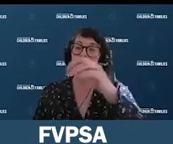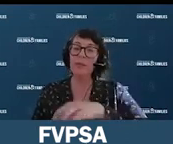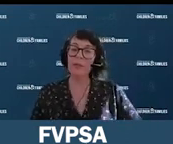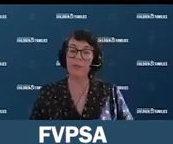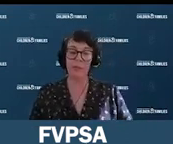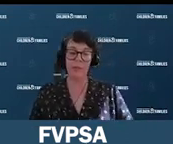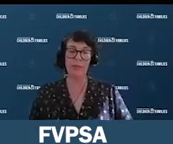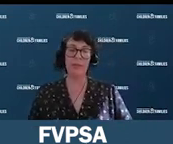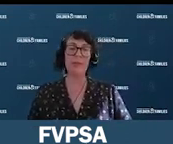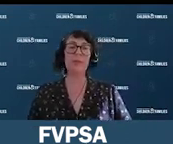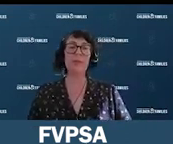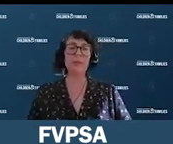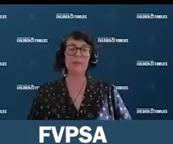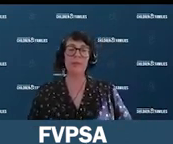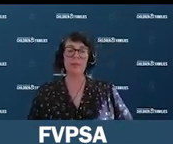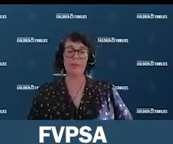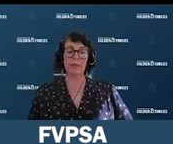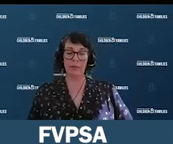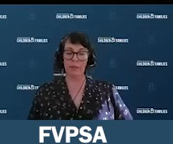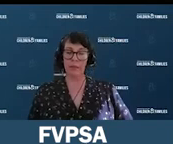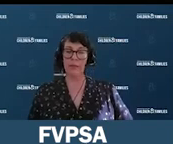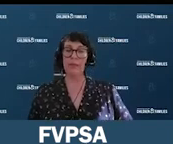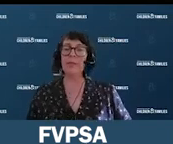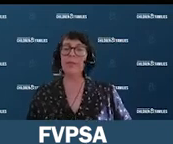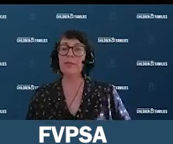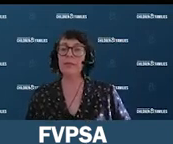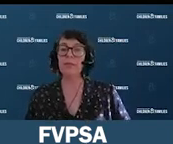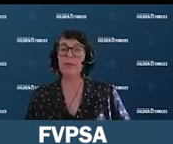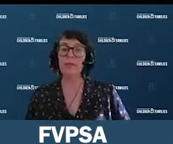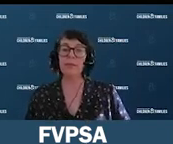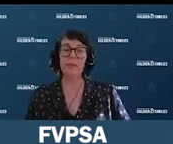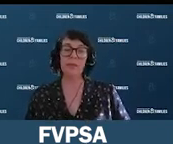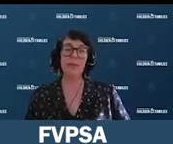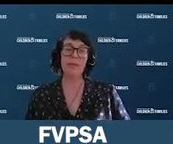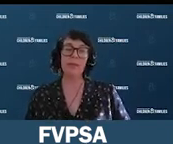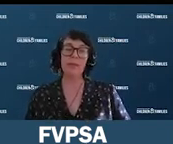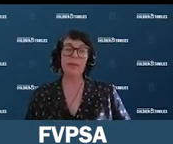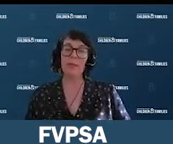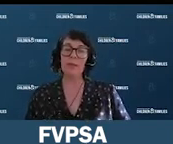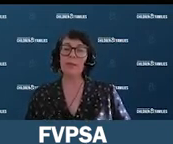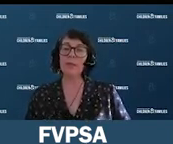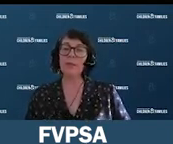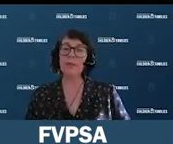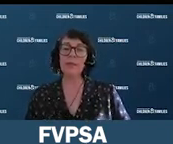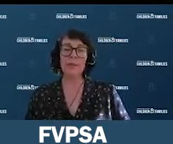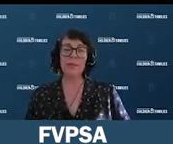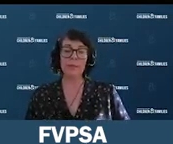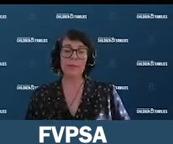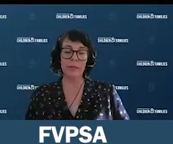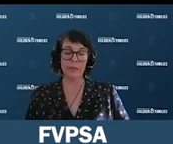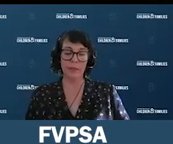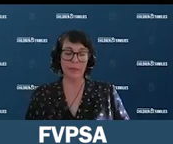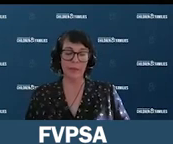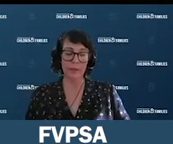Okay, so I'm seeing an overwhelming majority saying allowable in the chat. All right, this is an allowable cost